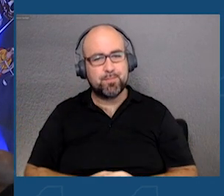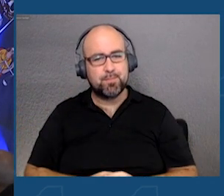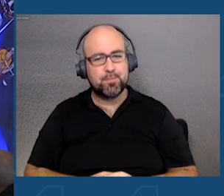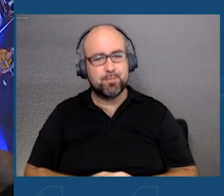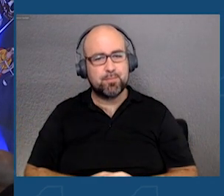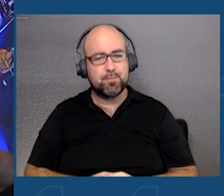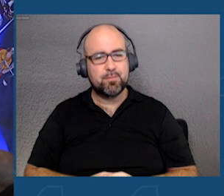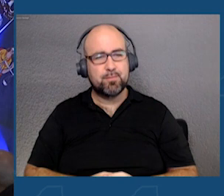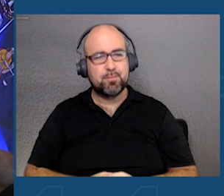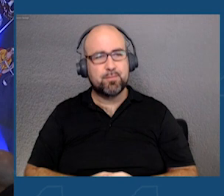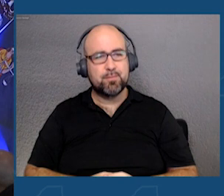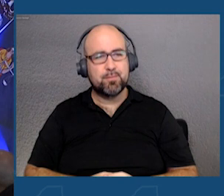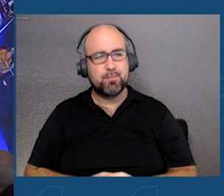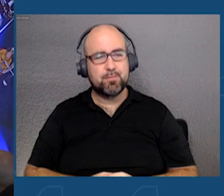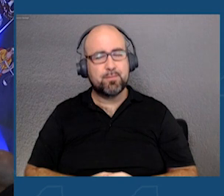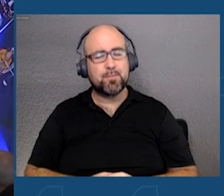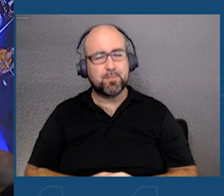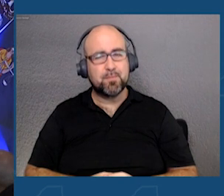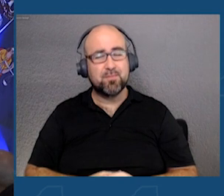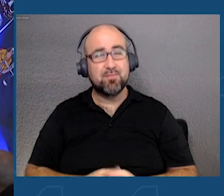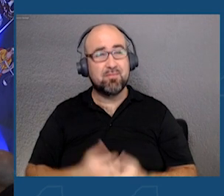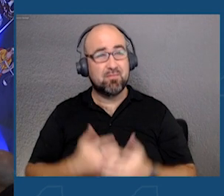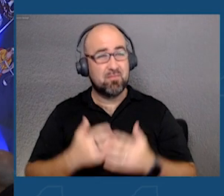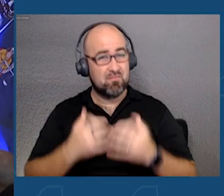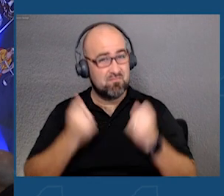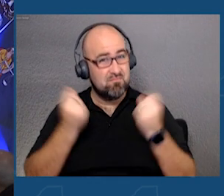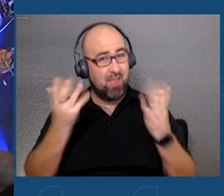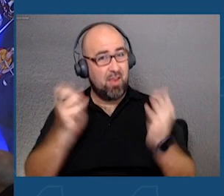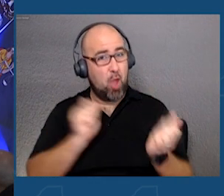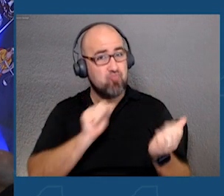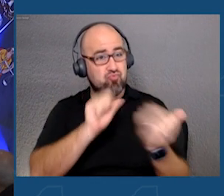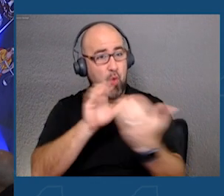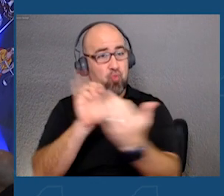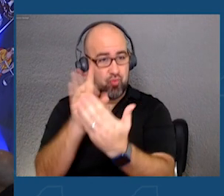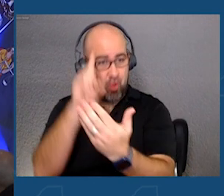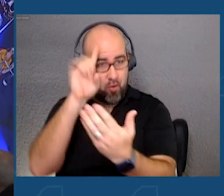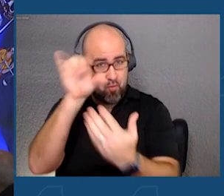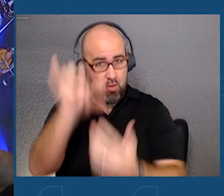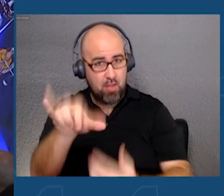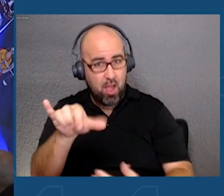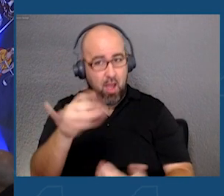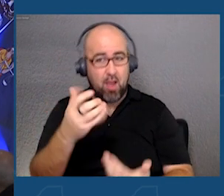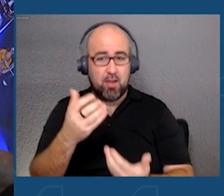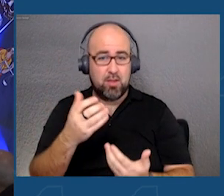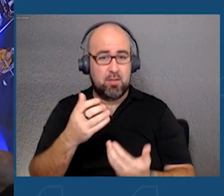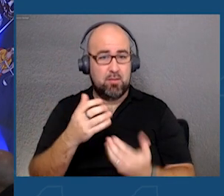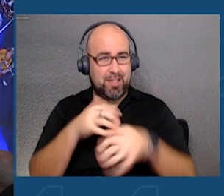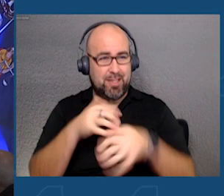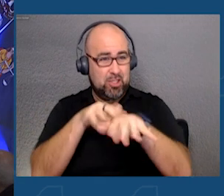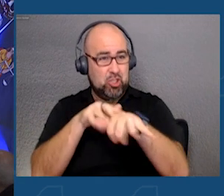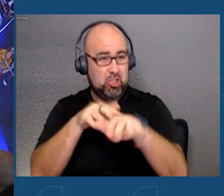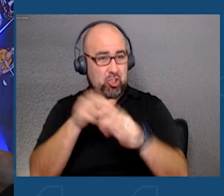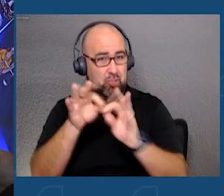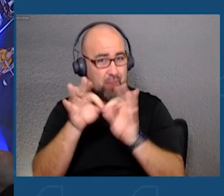There's lots of approaches to do that. Congestion pricing is obviously one. We have a new